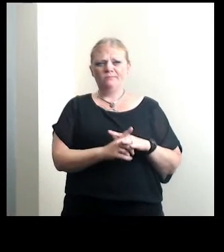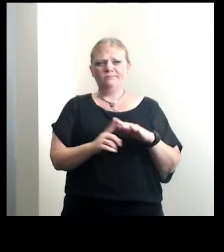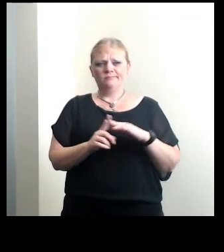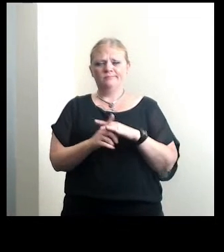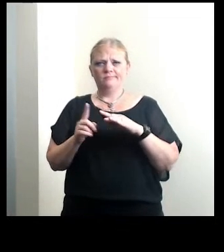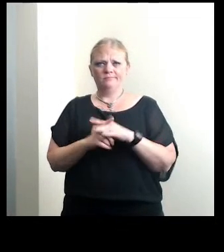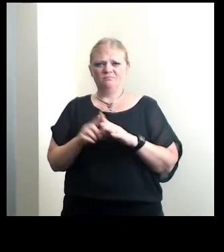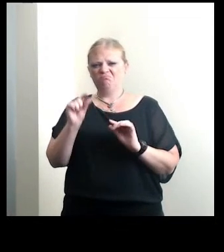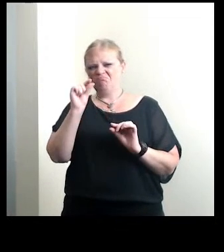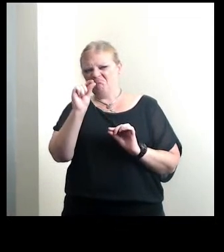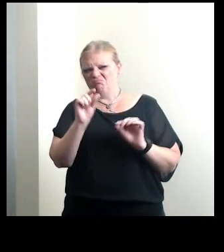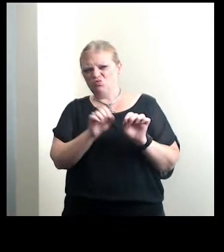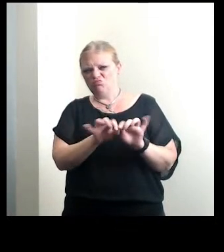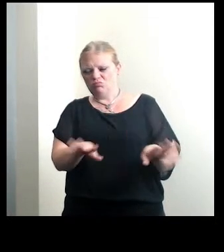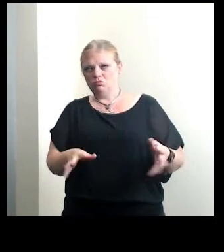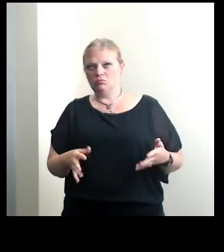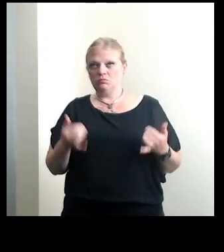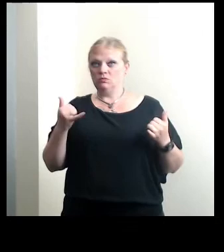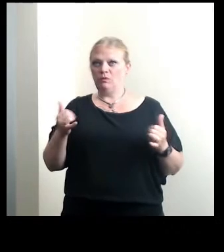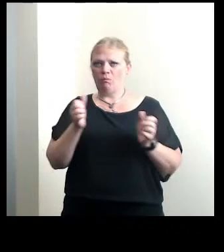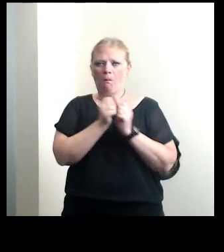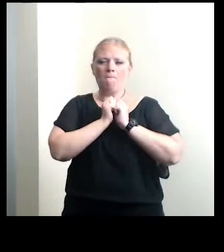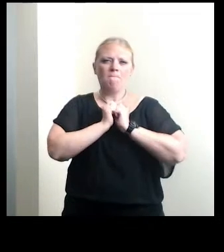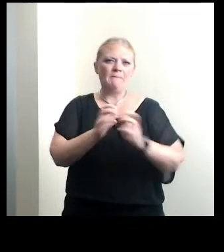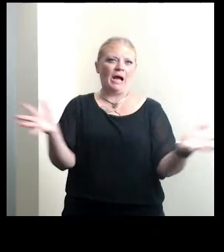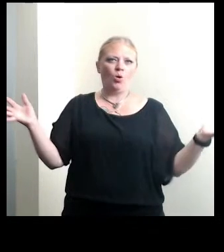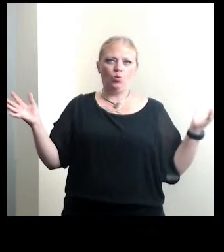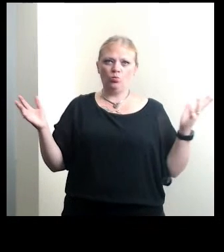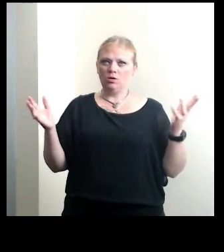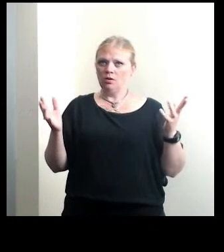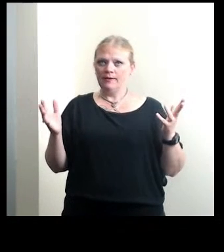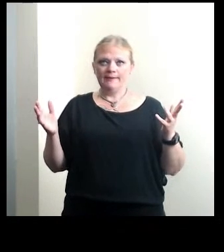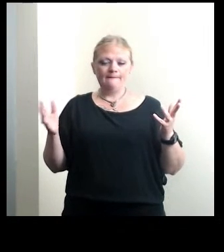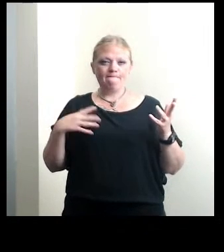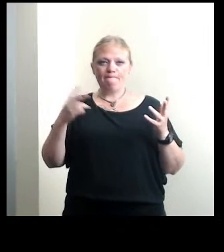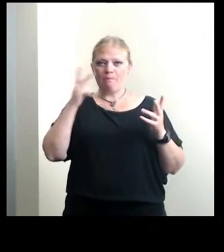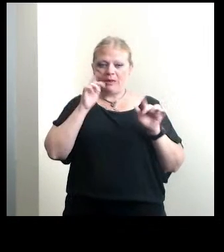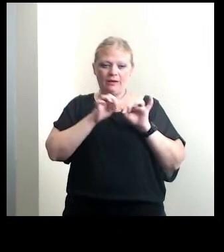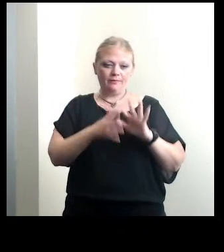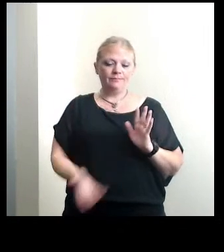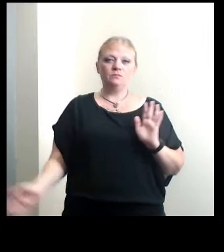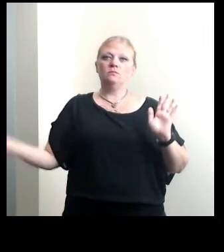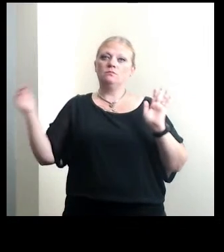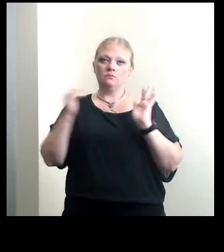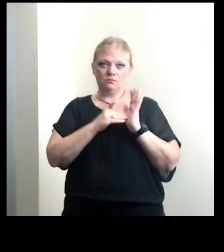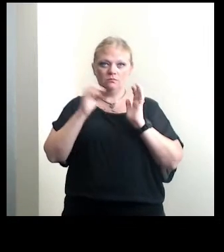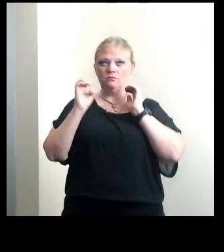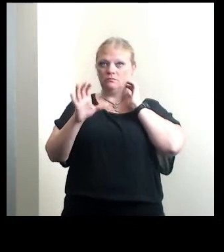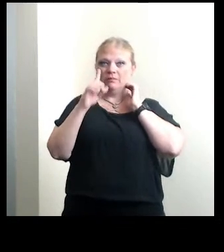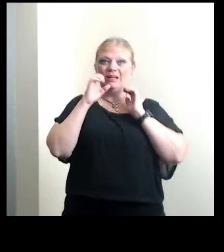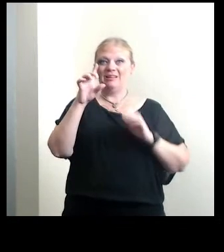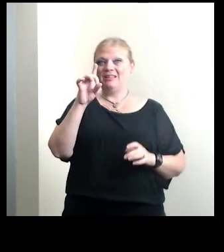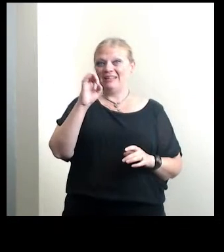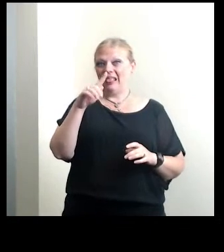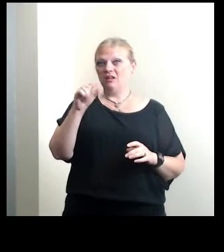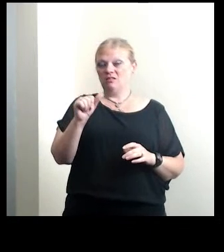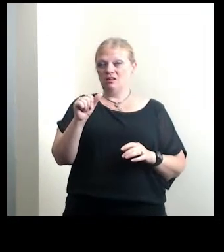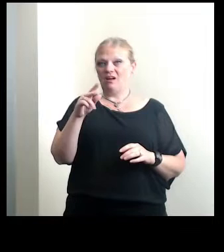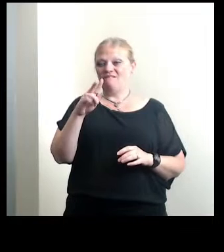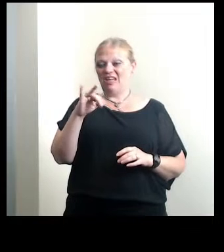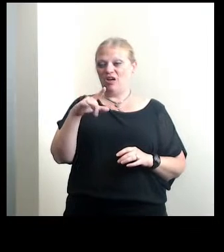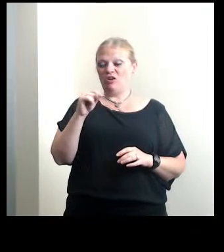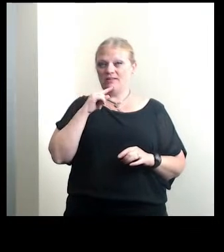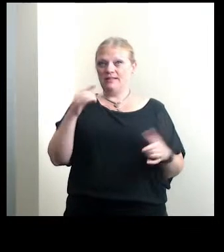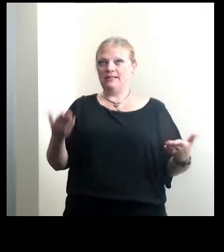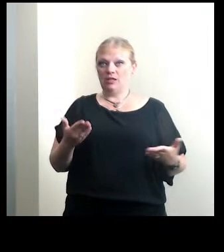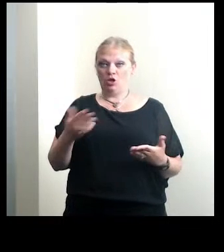little transmission, and now it's blown up. We are seeing a transmission again in Erie County because the Delta variant is here. We're seeing